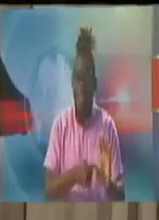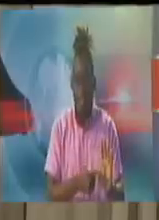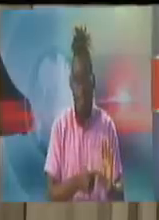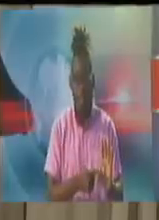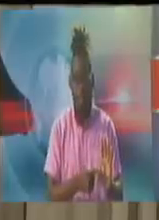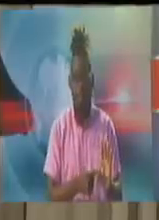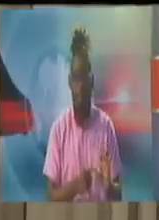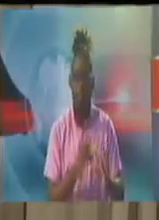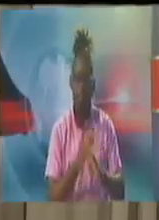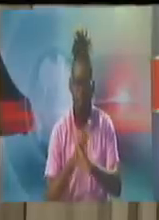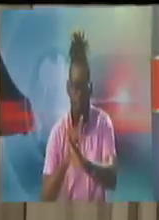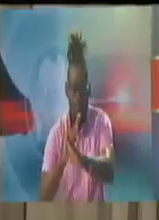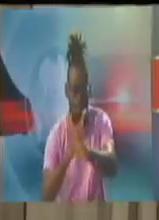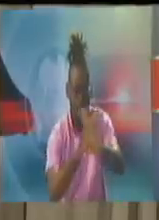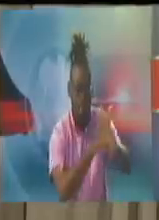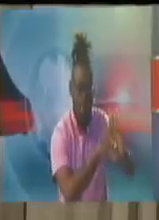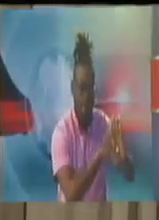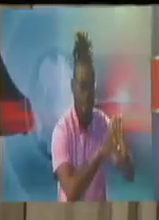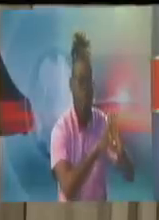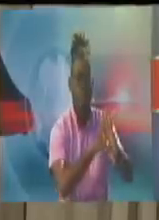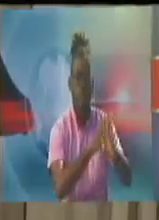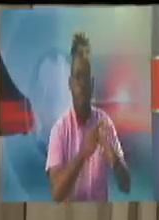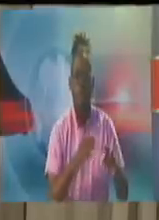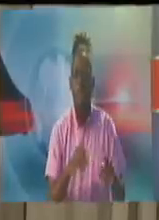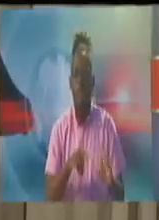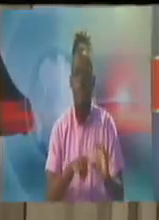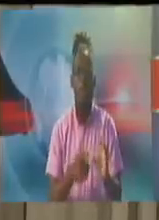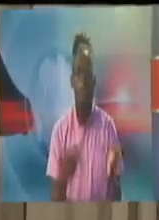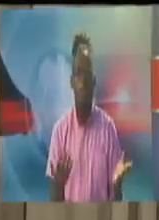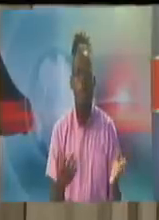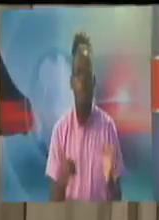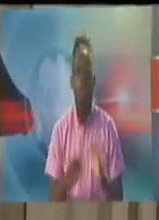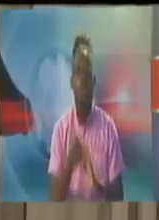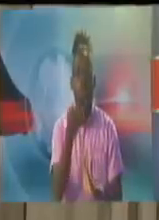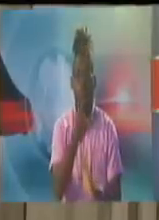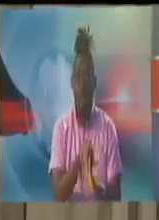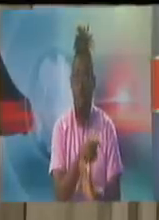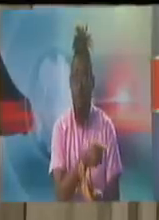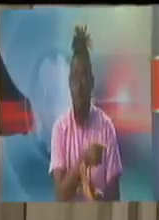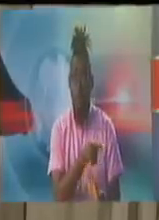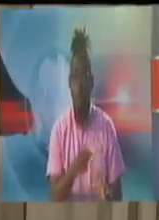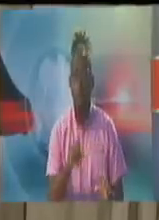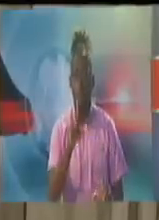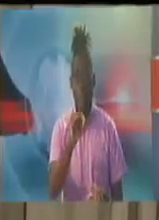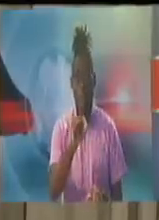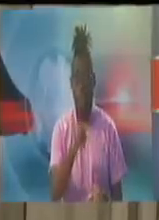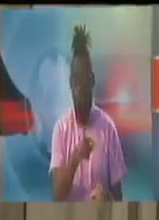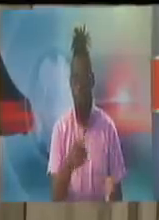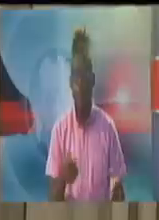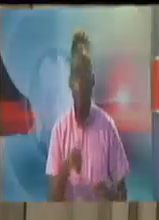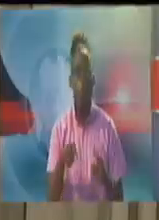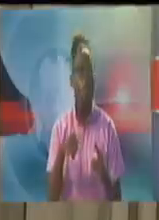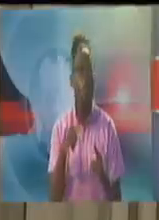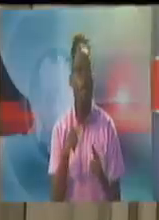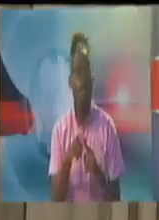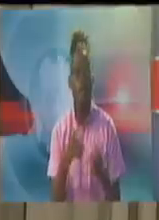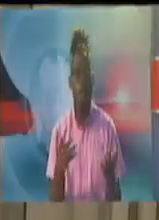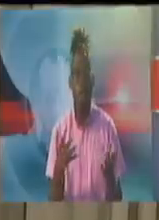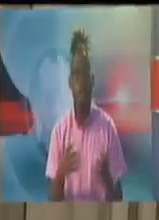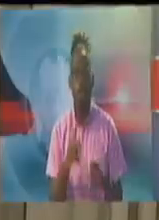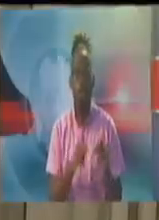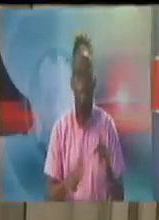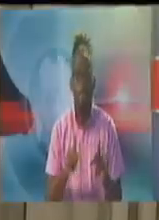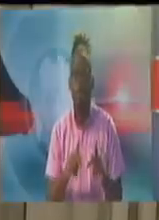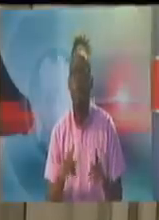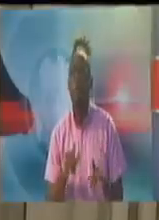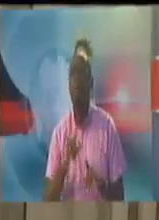of COVID-19 on January 30, 2020, when our cabinet imposed travel restrictions on anyone who had traveled from the People's Republic of